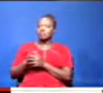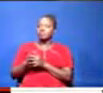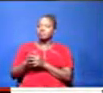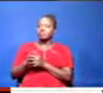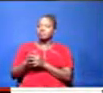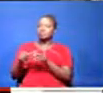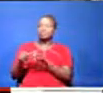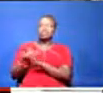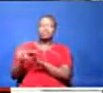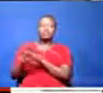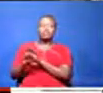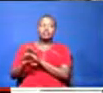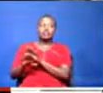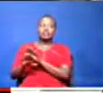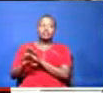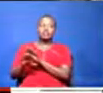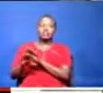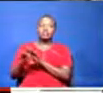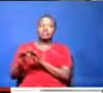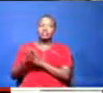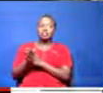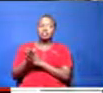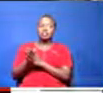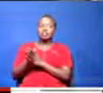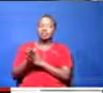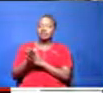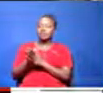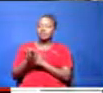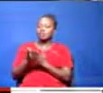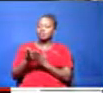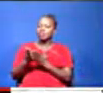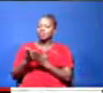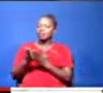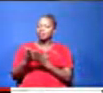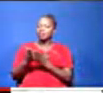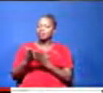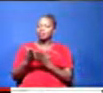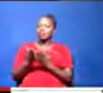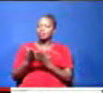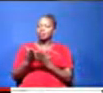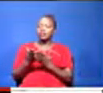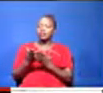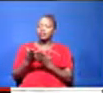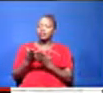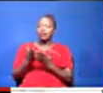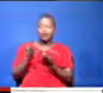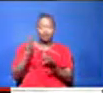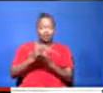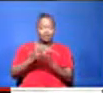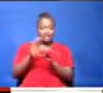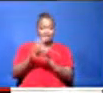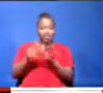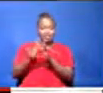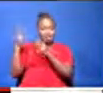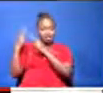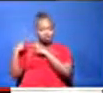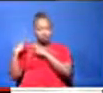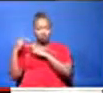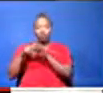up in a country. We know that for a fact, because everything else depends on